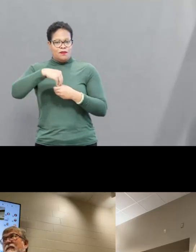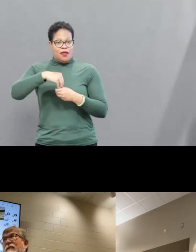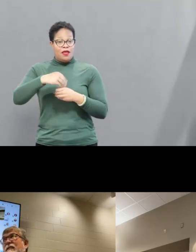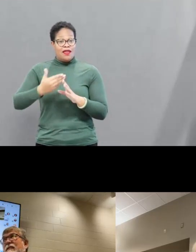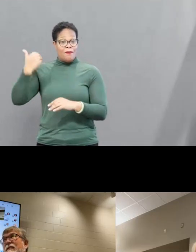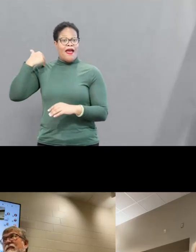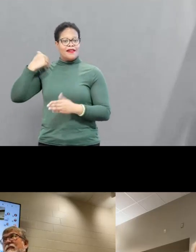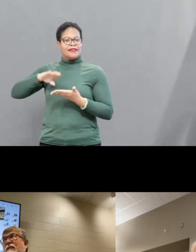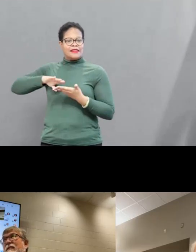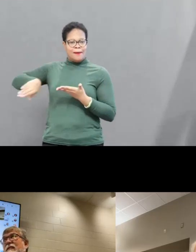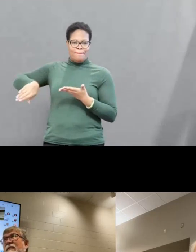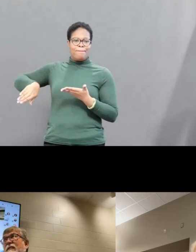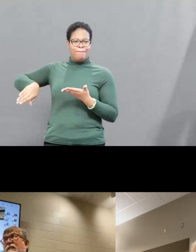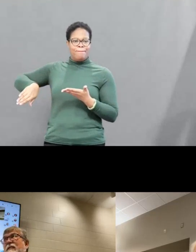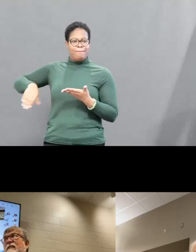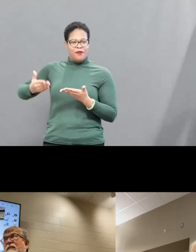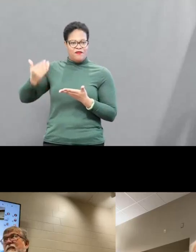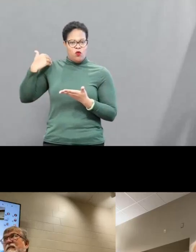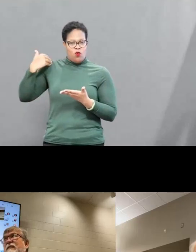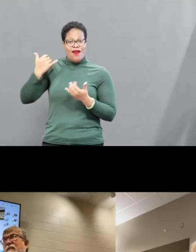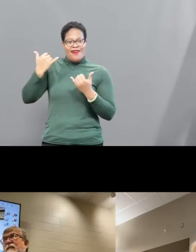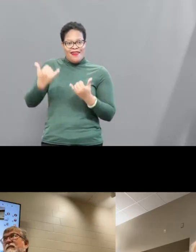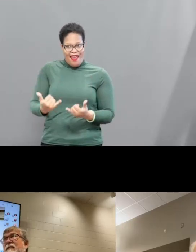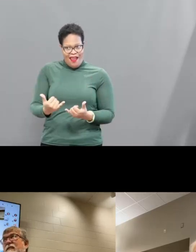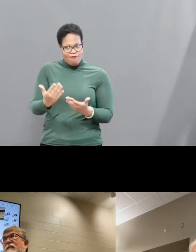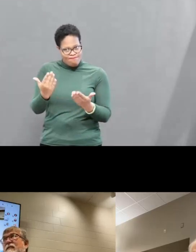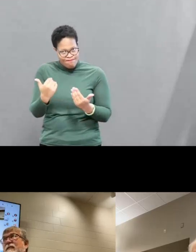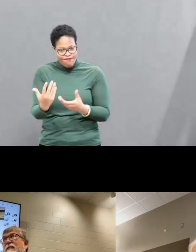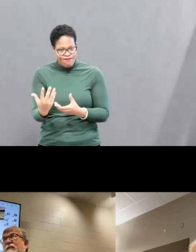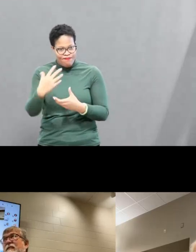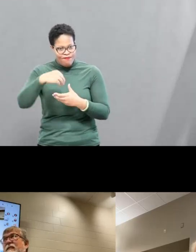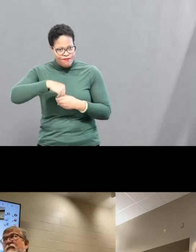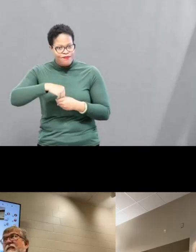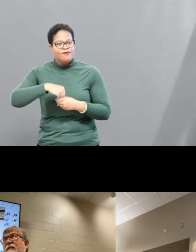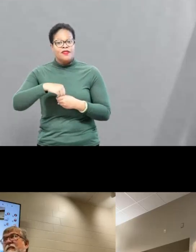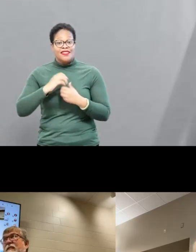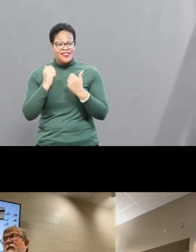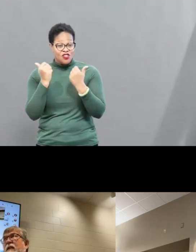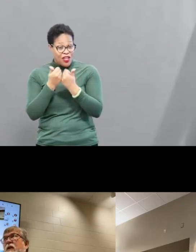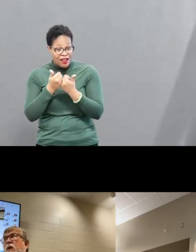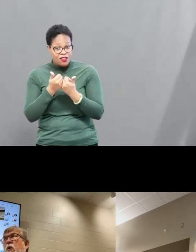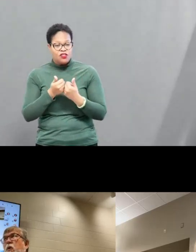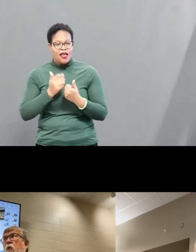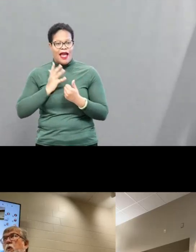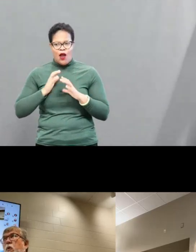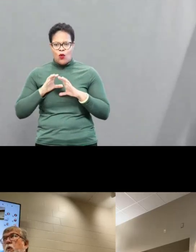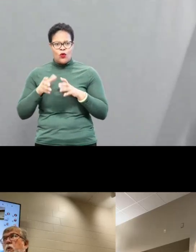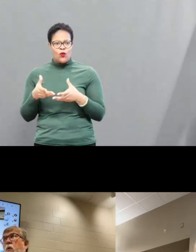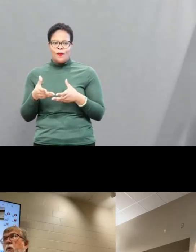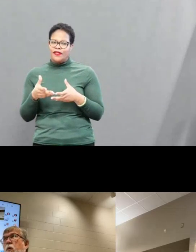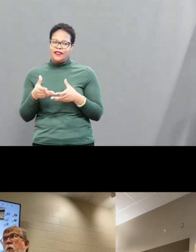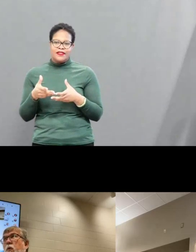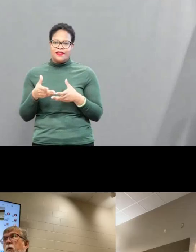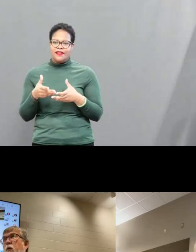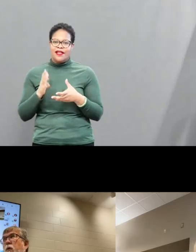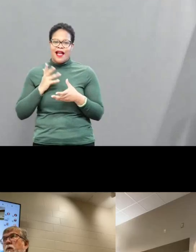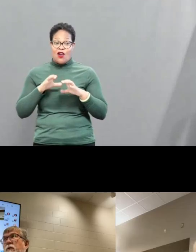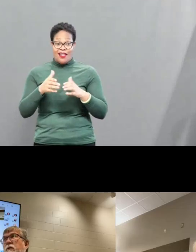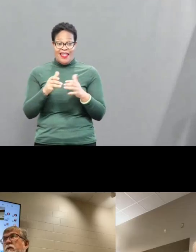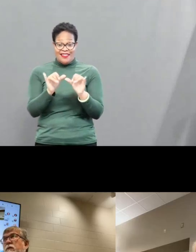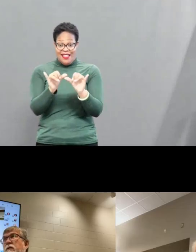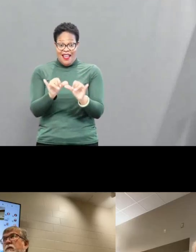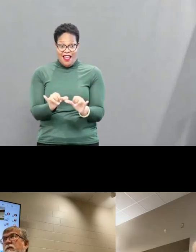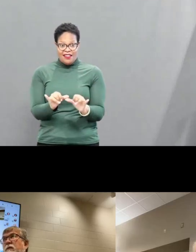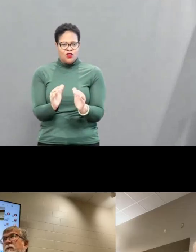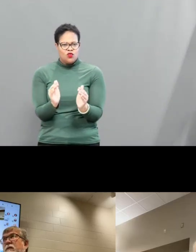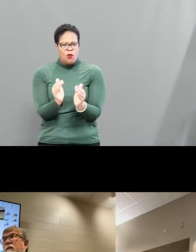past, we've been exempt from that, but now they're wanting us to participate. And the challenge is our group or our class